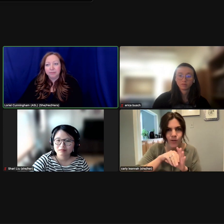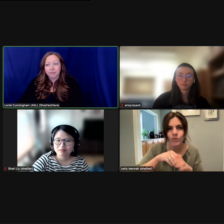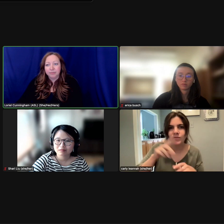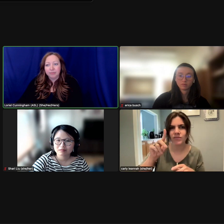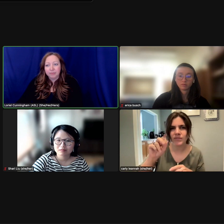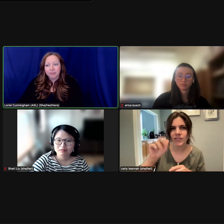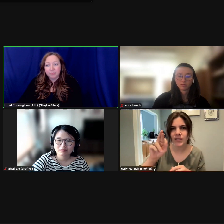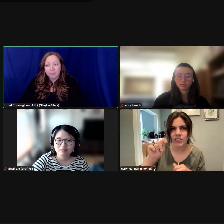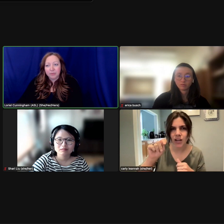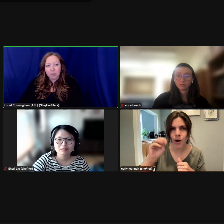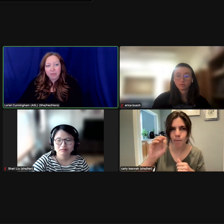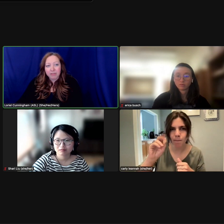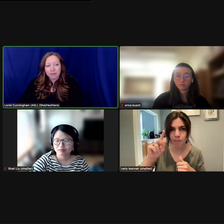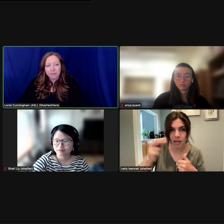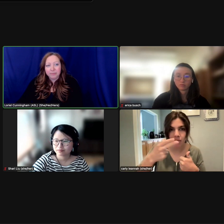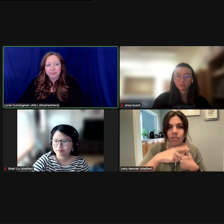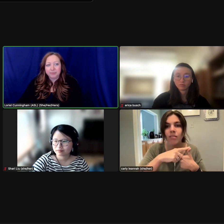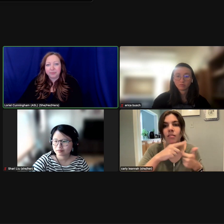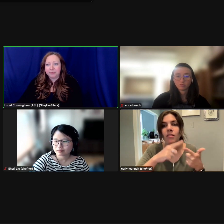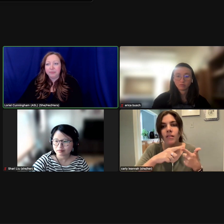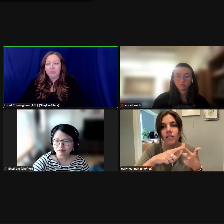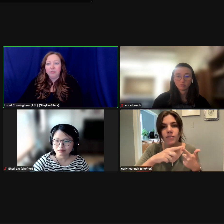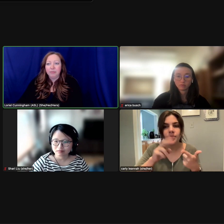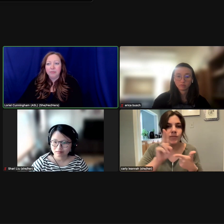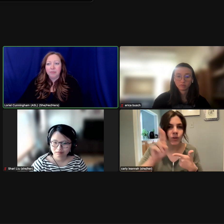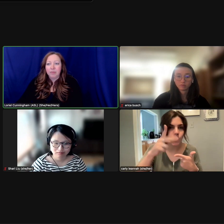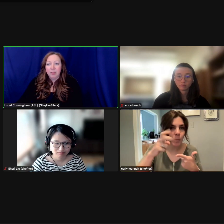including Dartmouth,